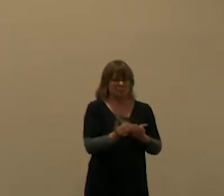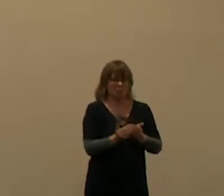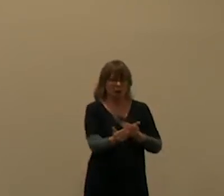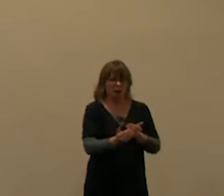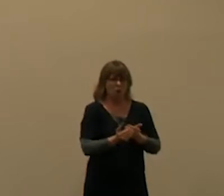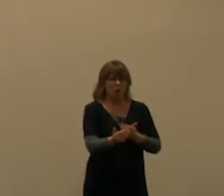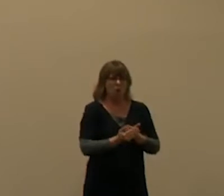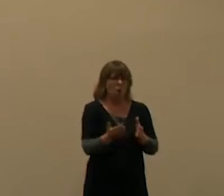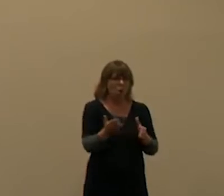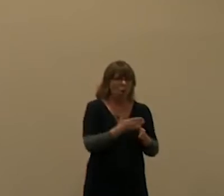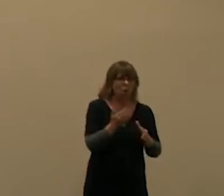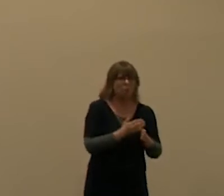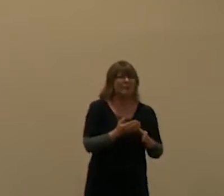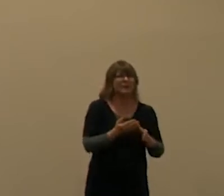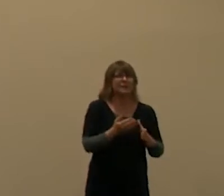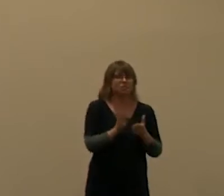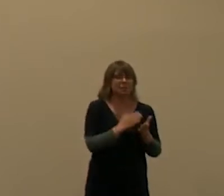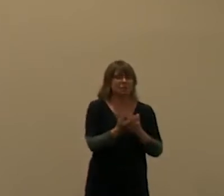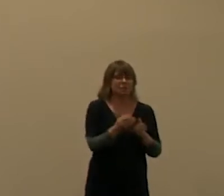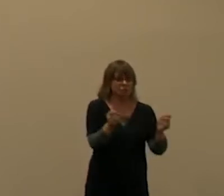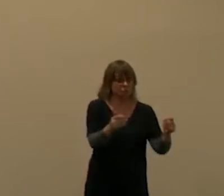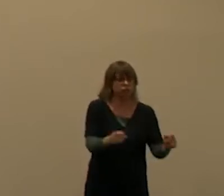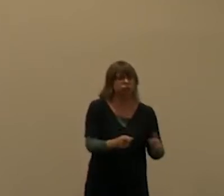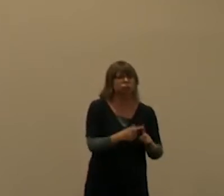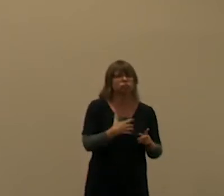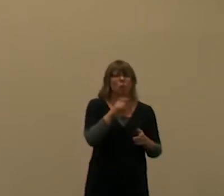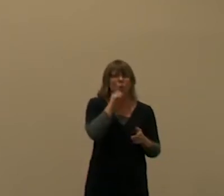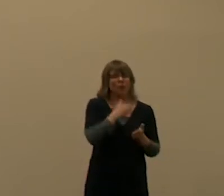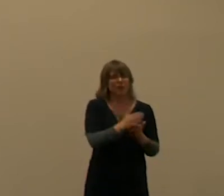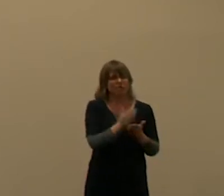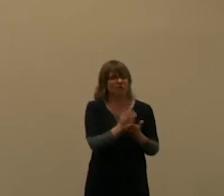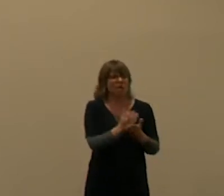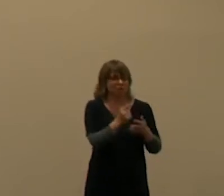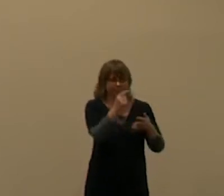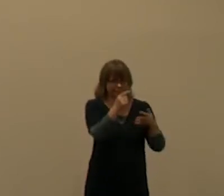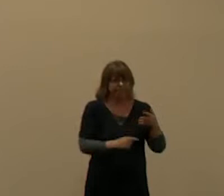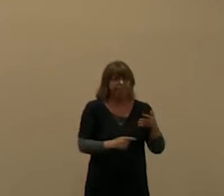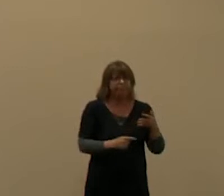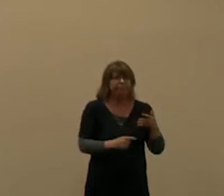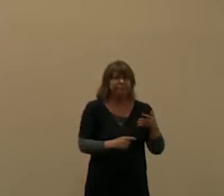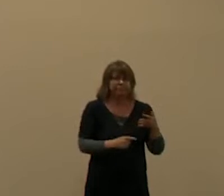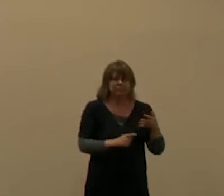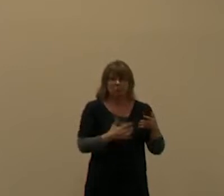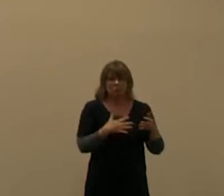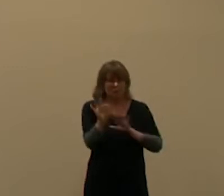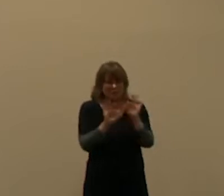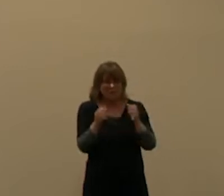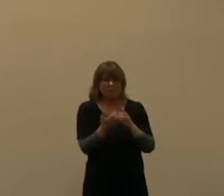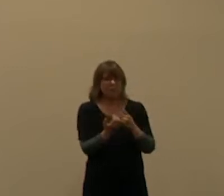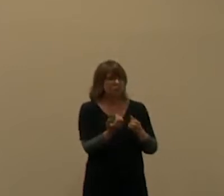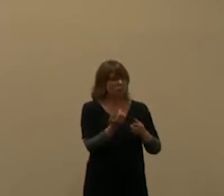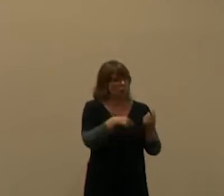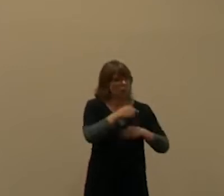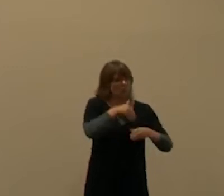with automatic transcription, content sharing, who can share content, what do we want to do with guests and